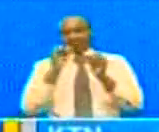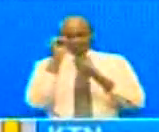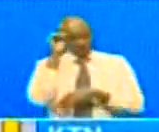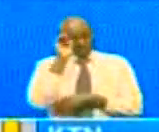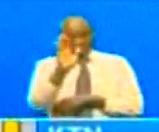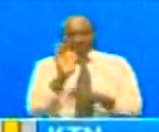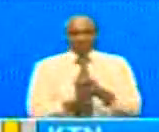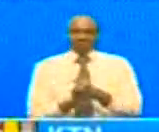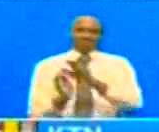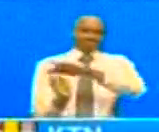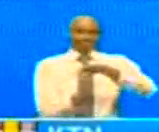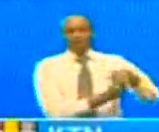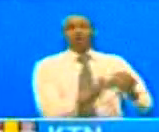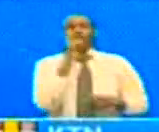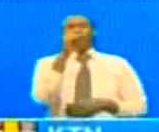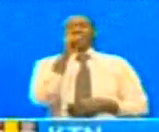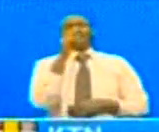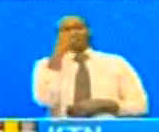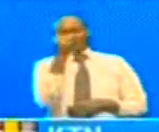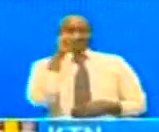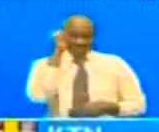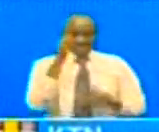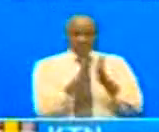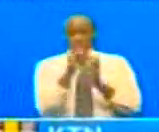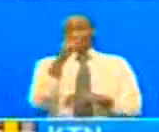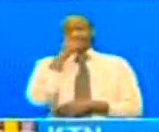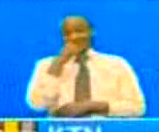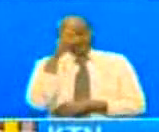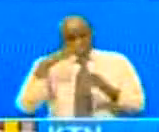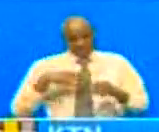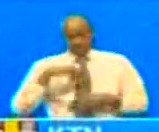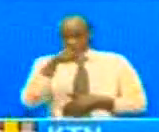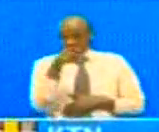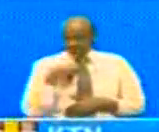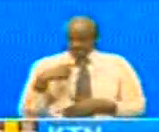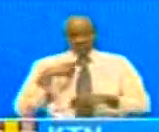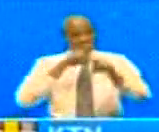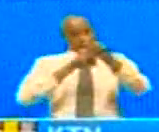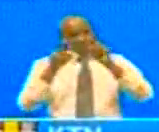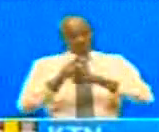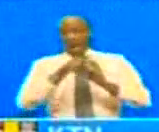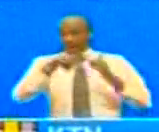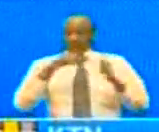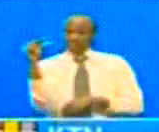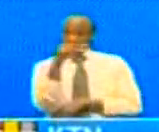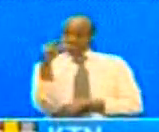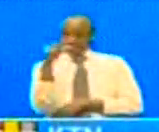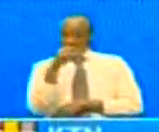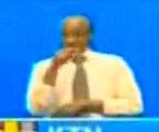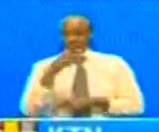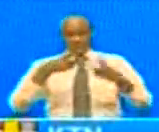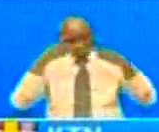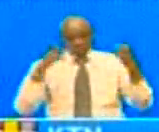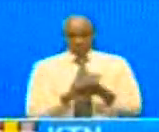Now, five Kenyans and one Tanzanian will now be remanded in custody for the next 30 days over the Garissa University College terror attack.